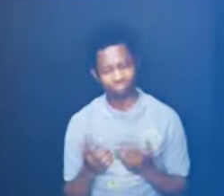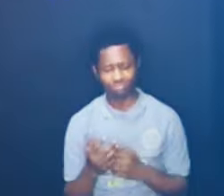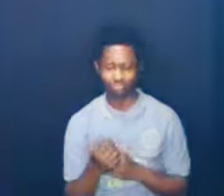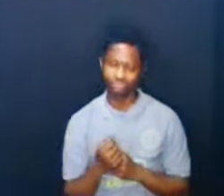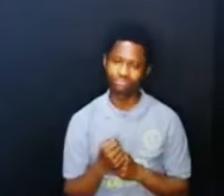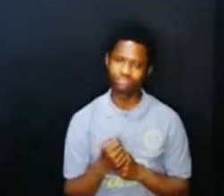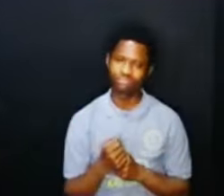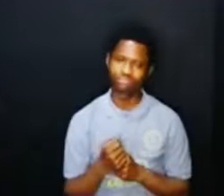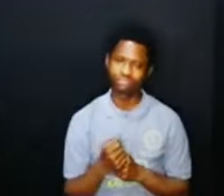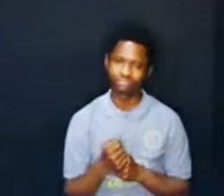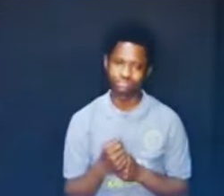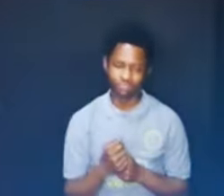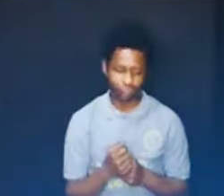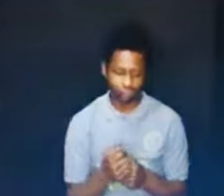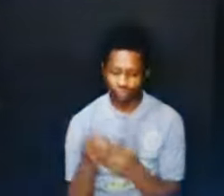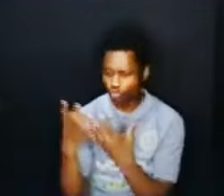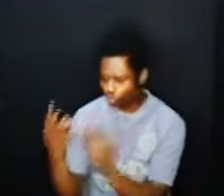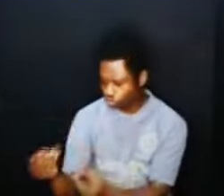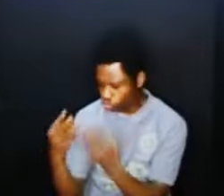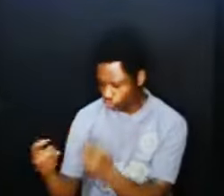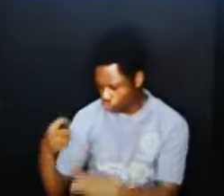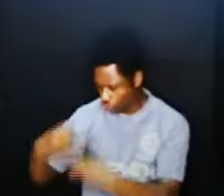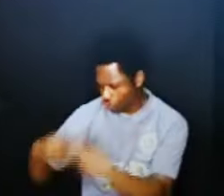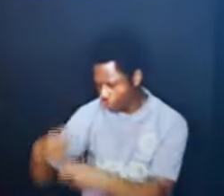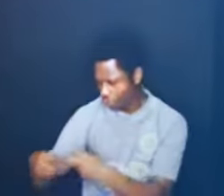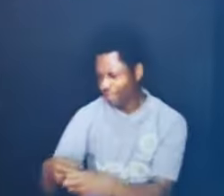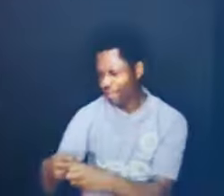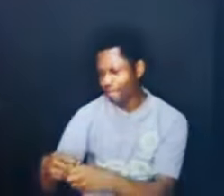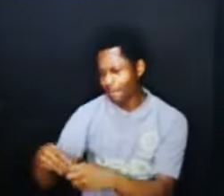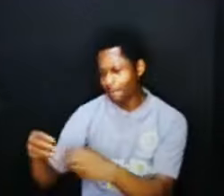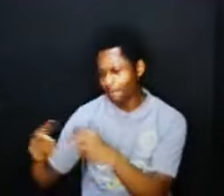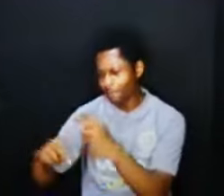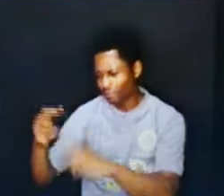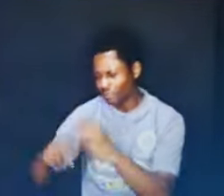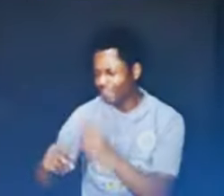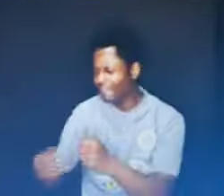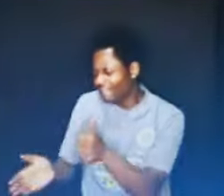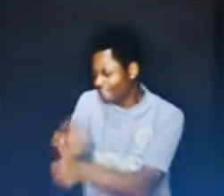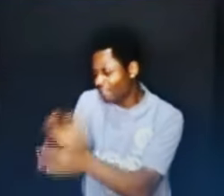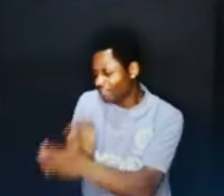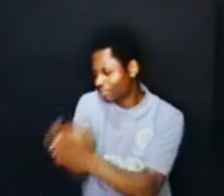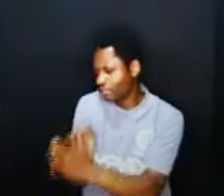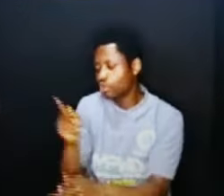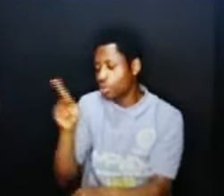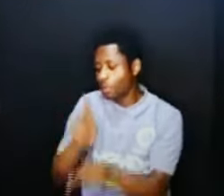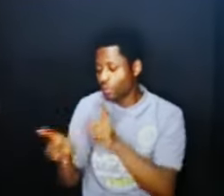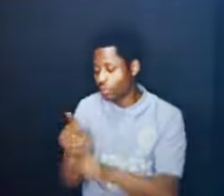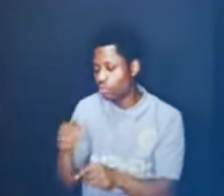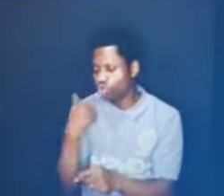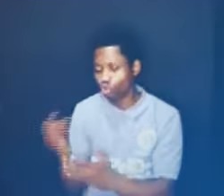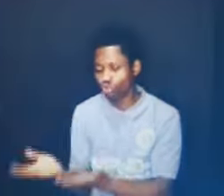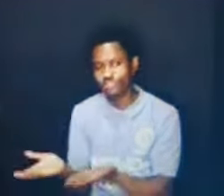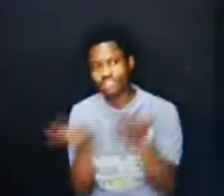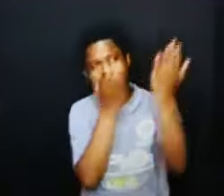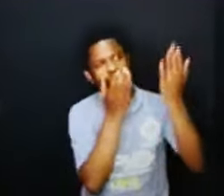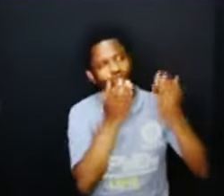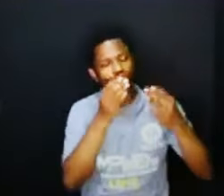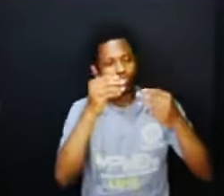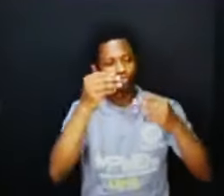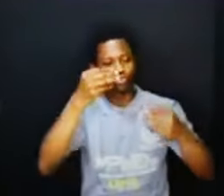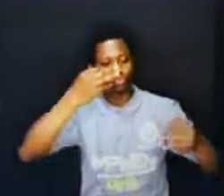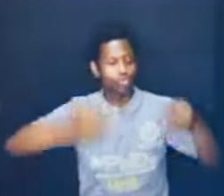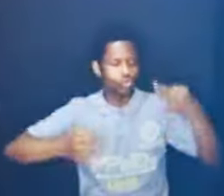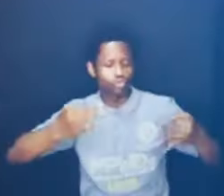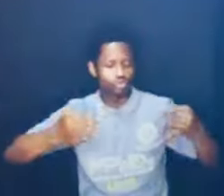be ma waya ye de no. Settle matters quickly with your adversary who is taking you to court. Do it while you are